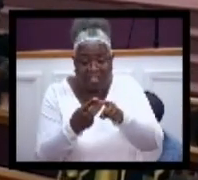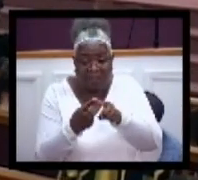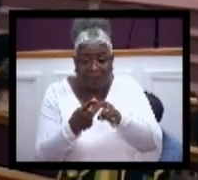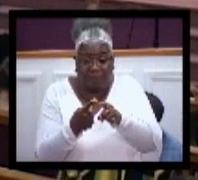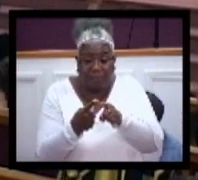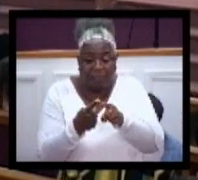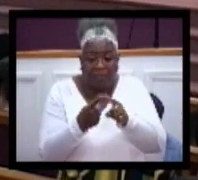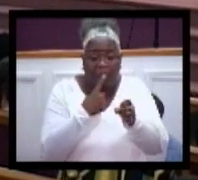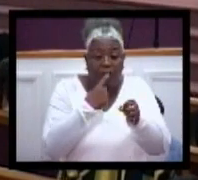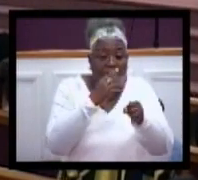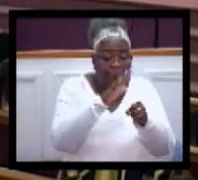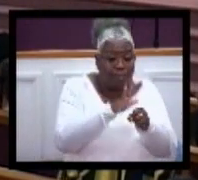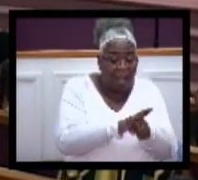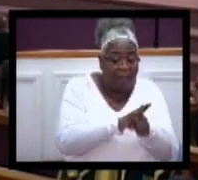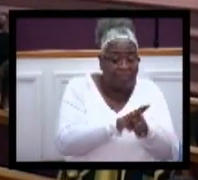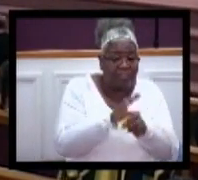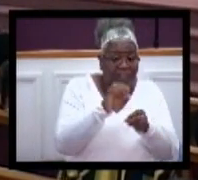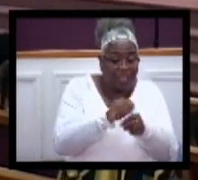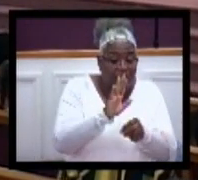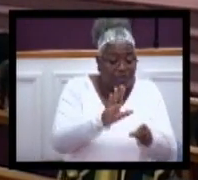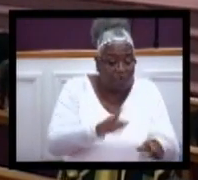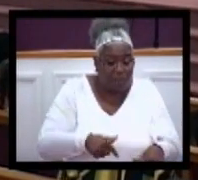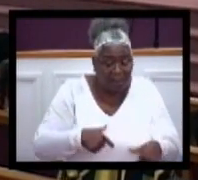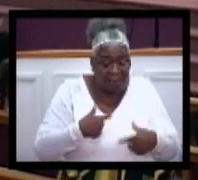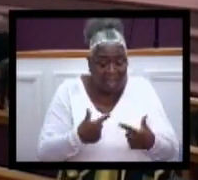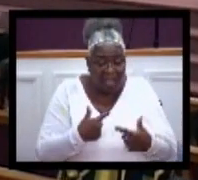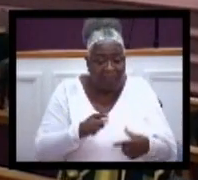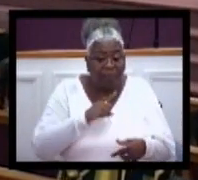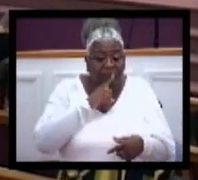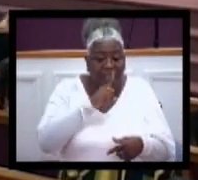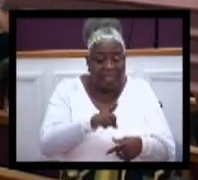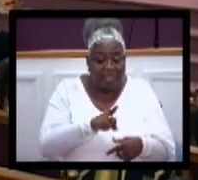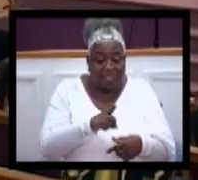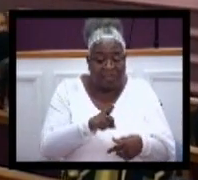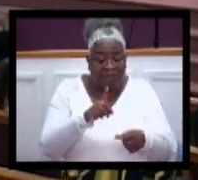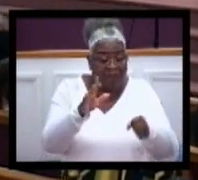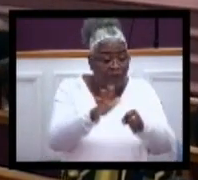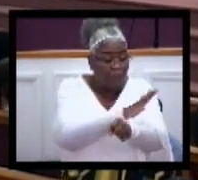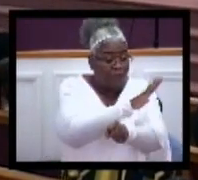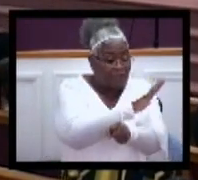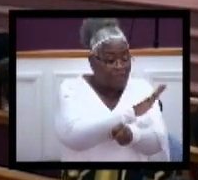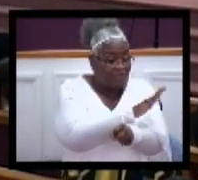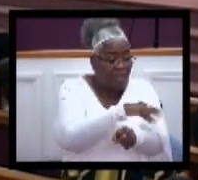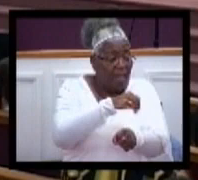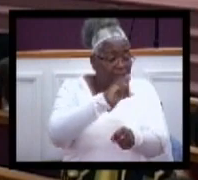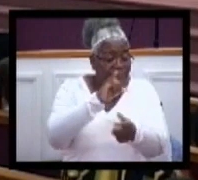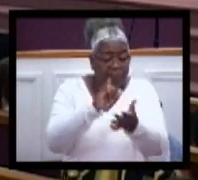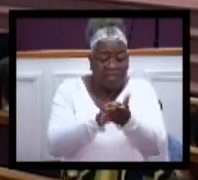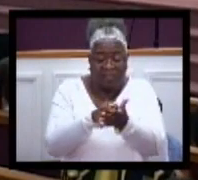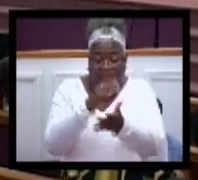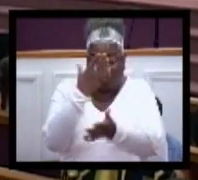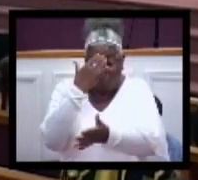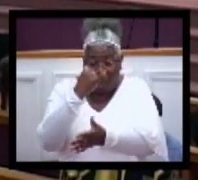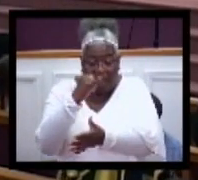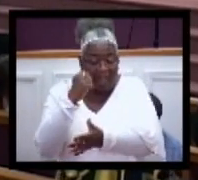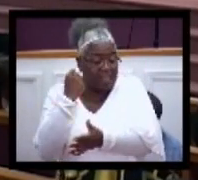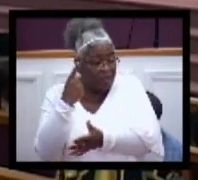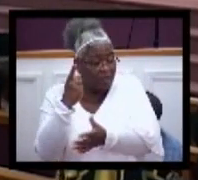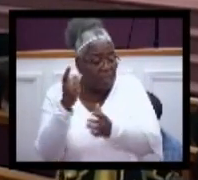the promise in your life is fulfilled. That's why David